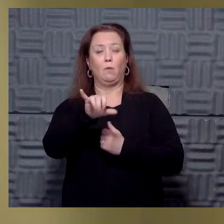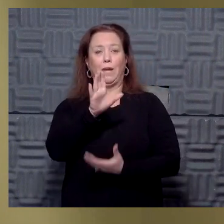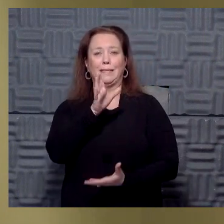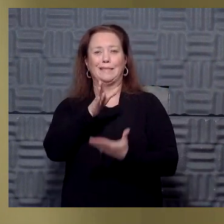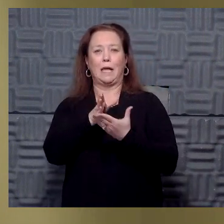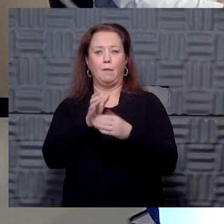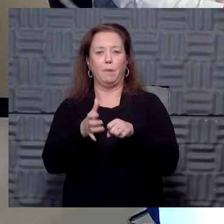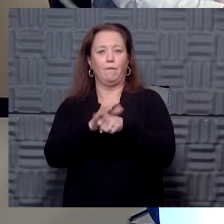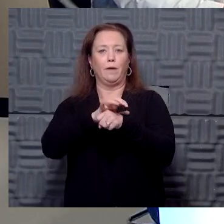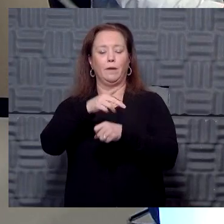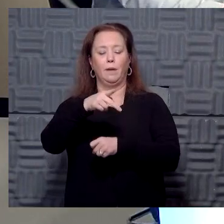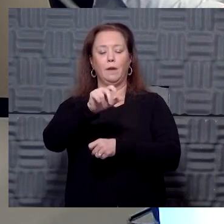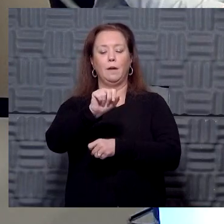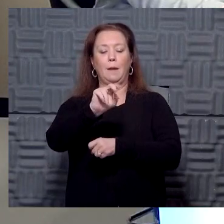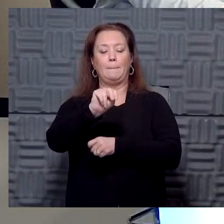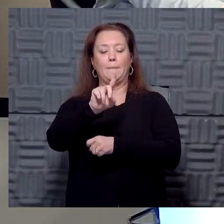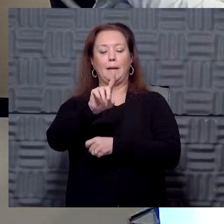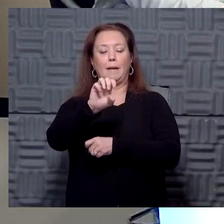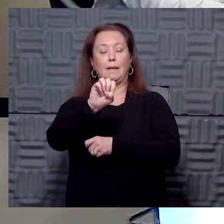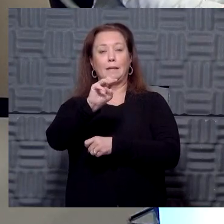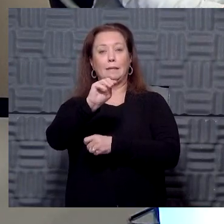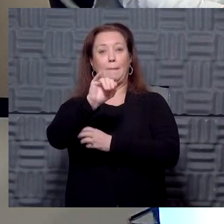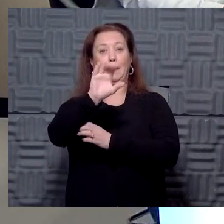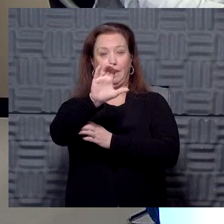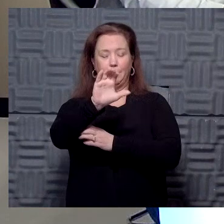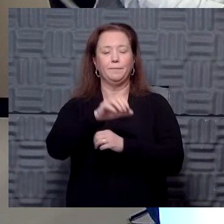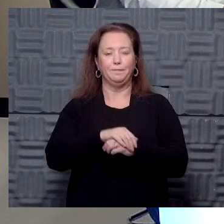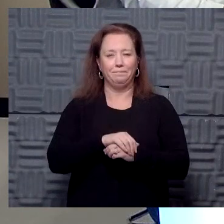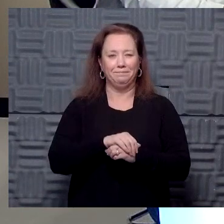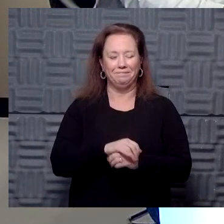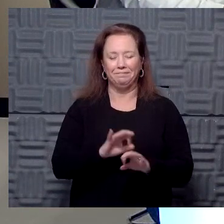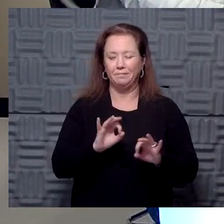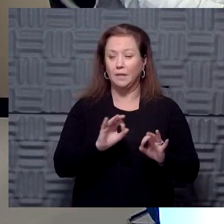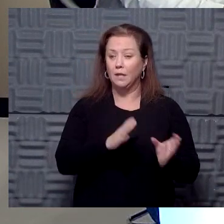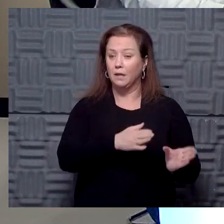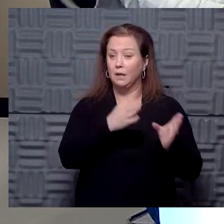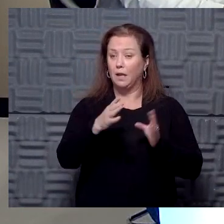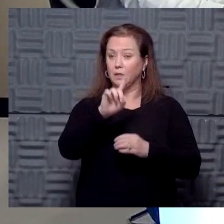the pandemic. Next question.